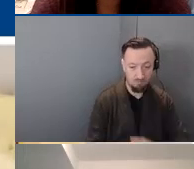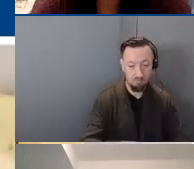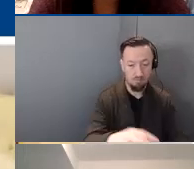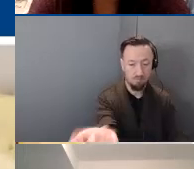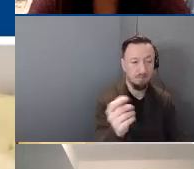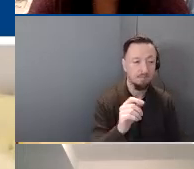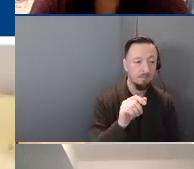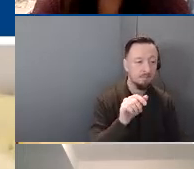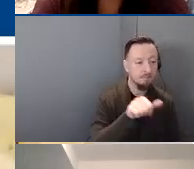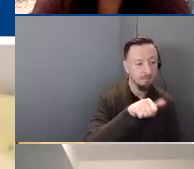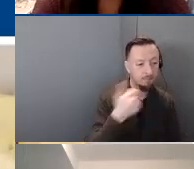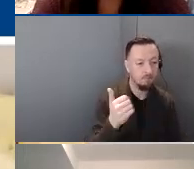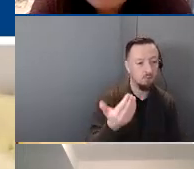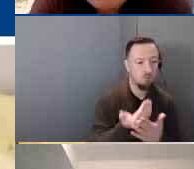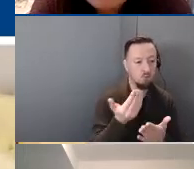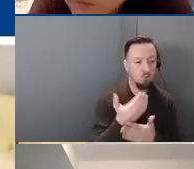Another new code. So this is for